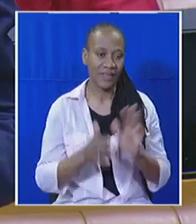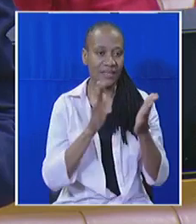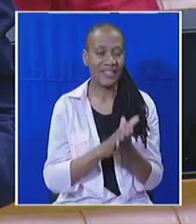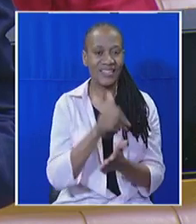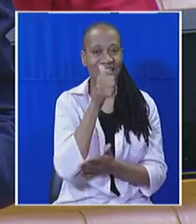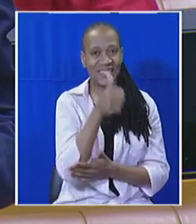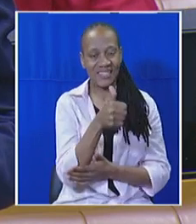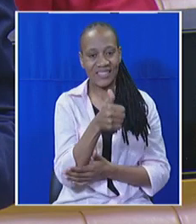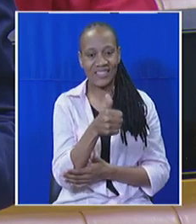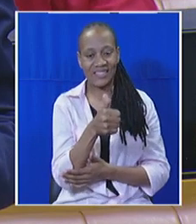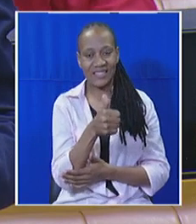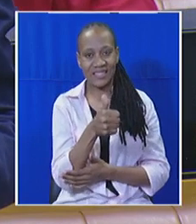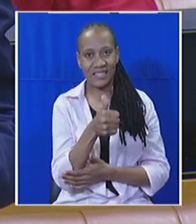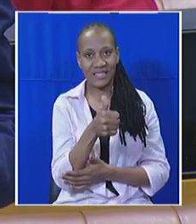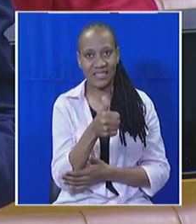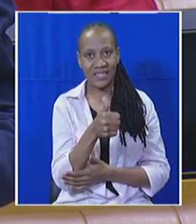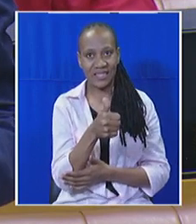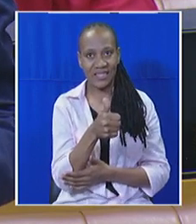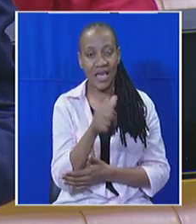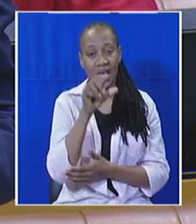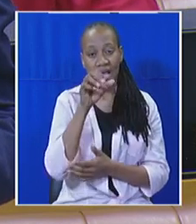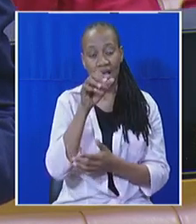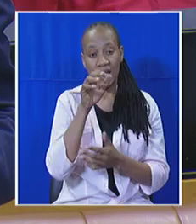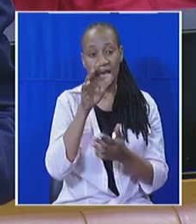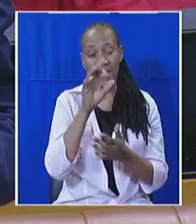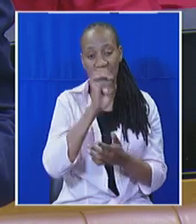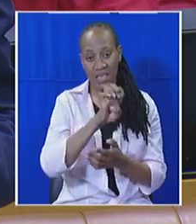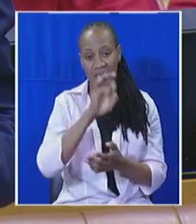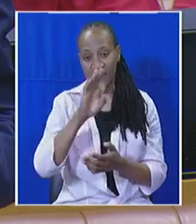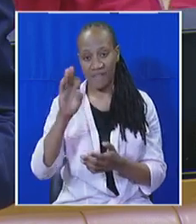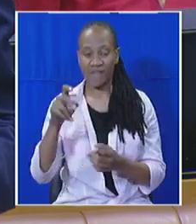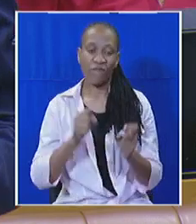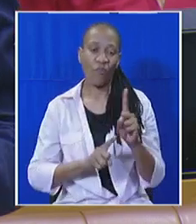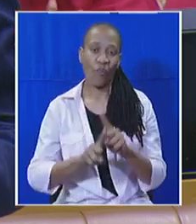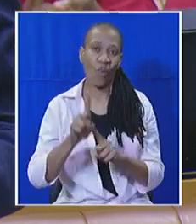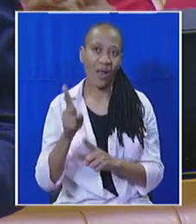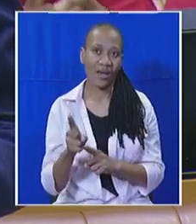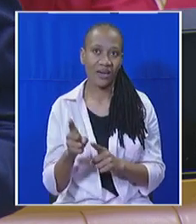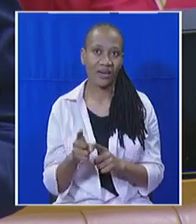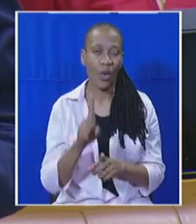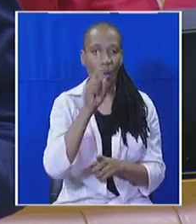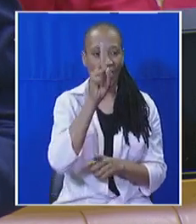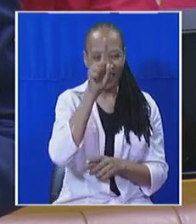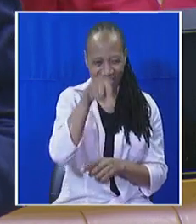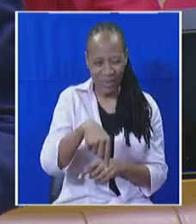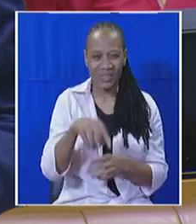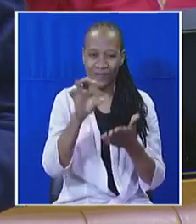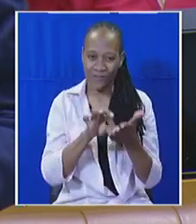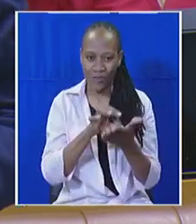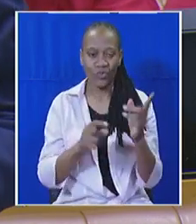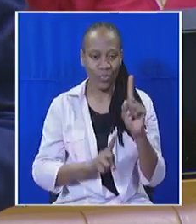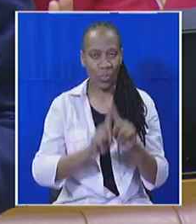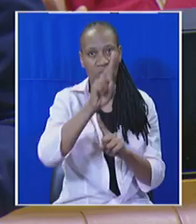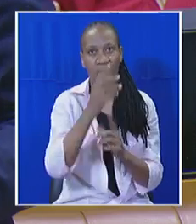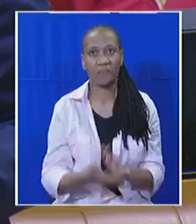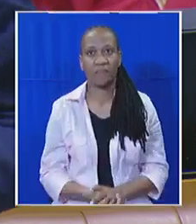contested positions the EFF-SC won, all the seats with an average difference of 1,000 votes.